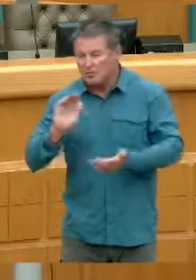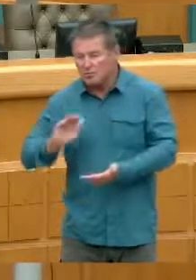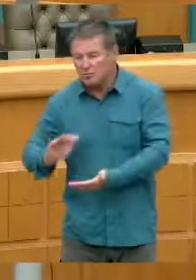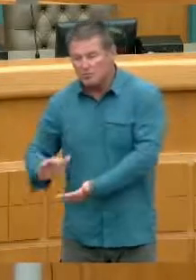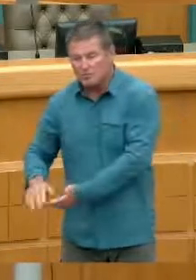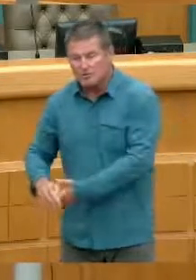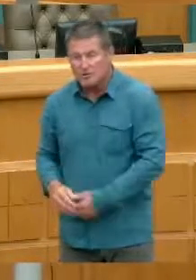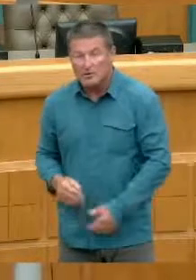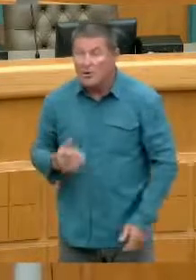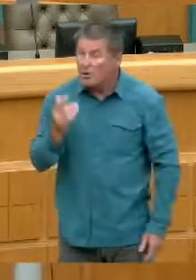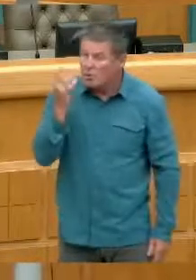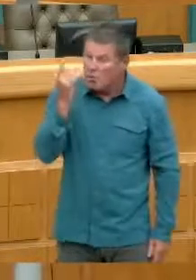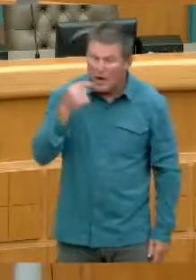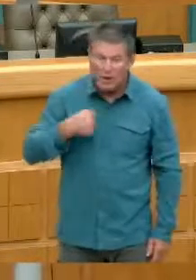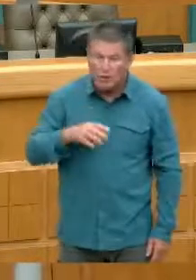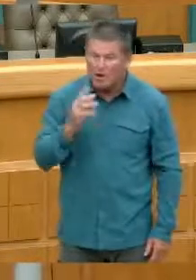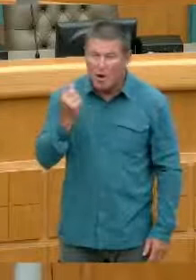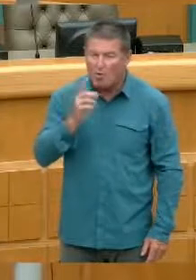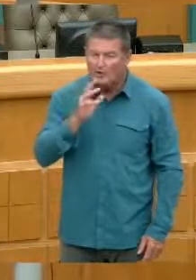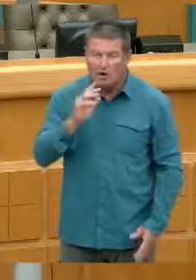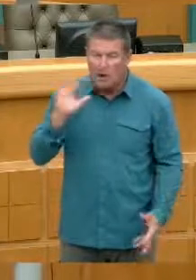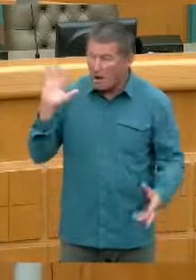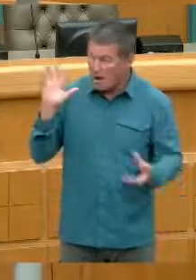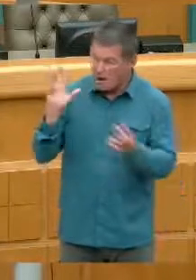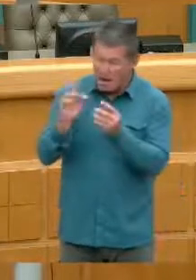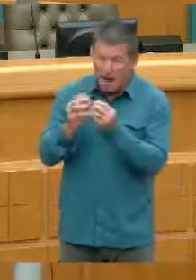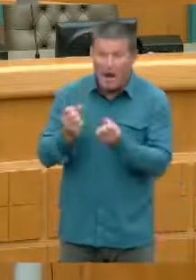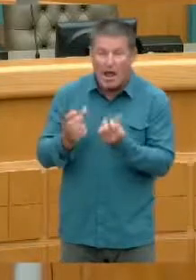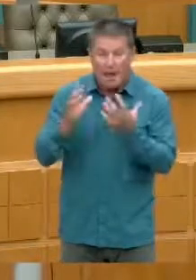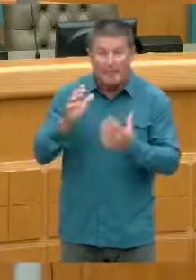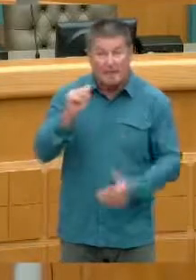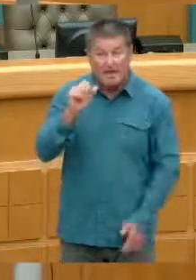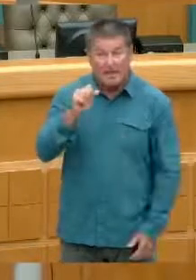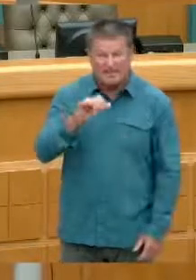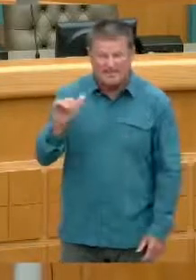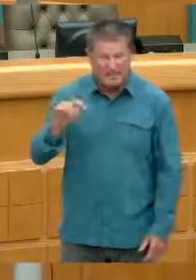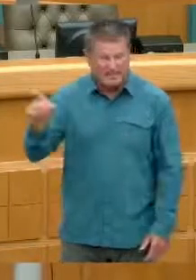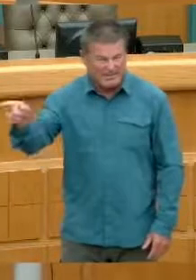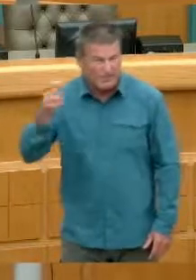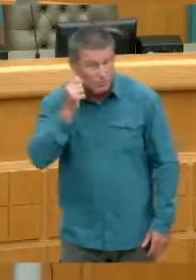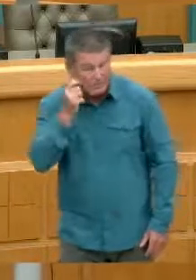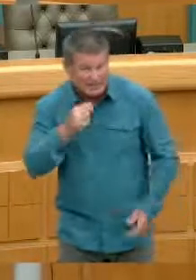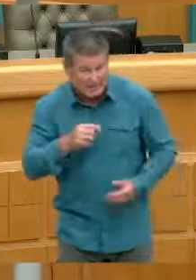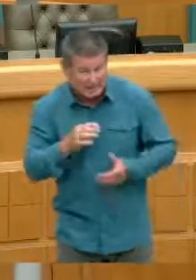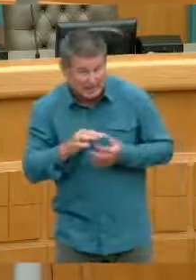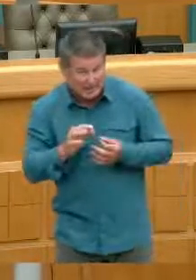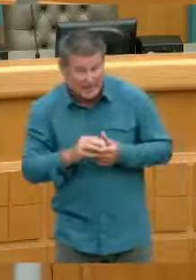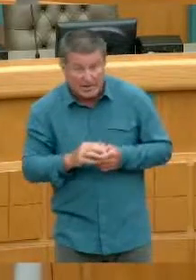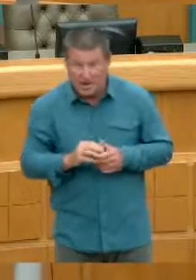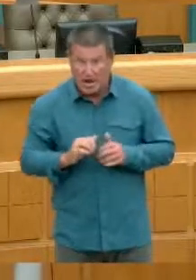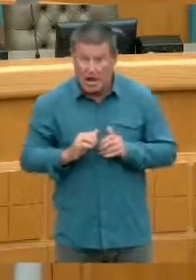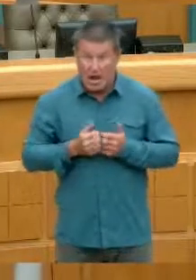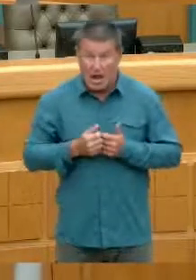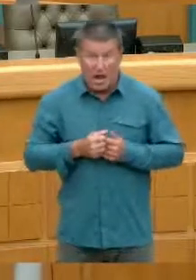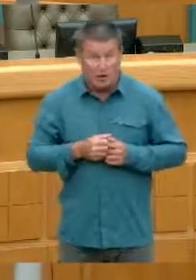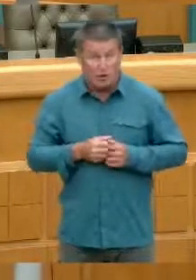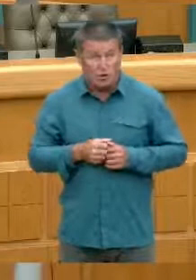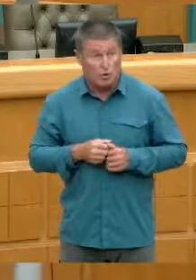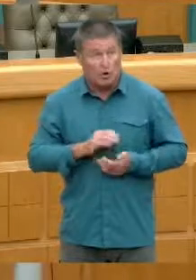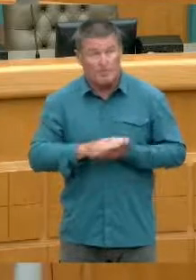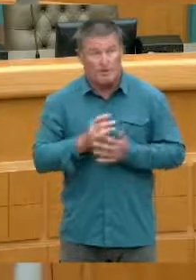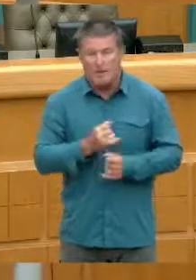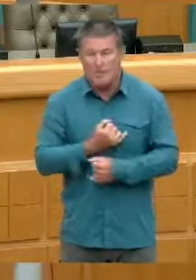the cumulative number of cases is because, as Manager Zanoni noted, the only way to have immunity from COVID-19 right